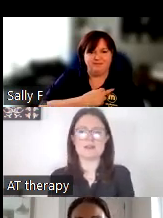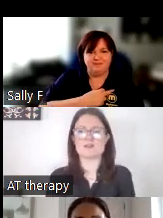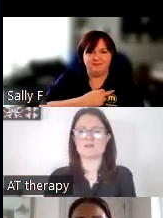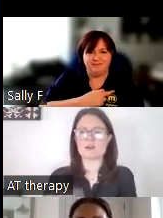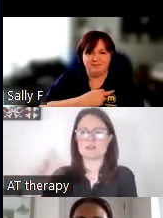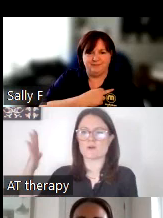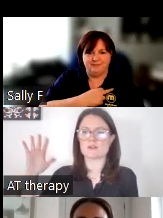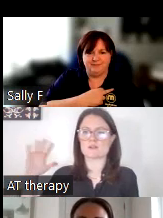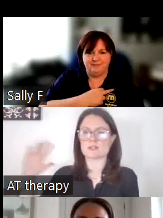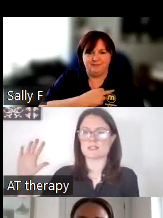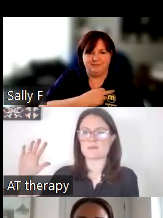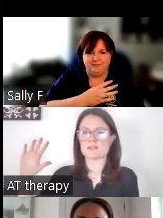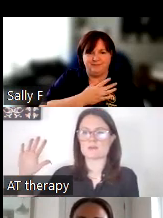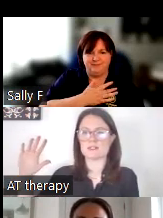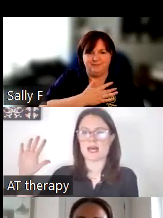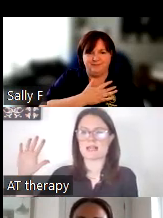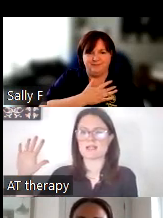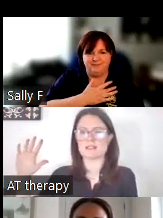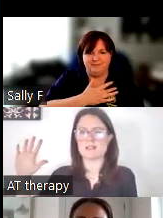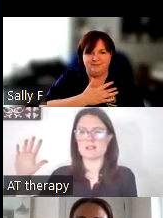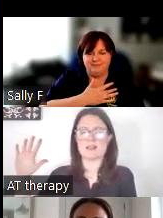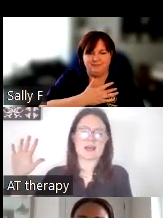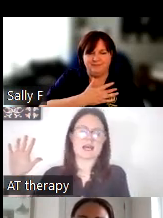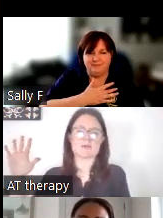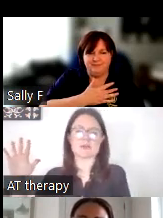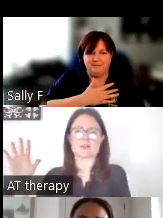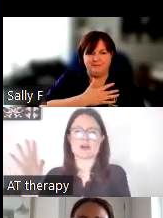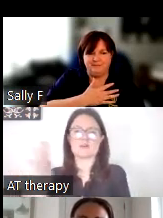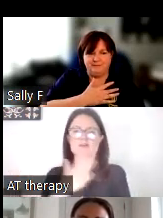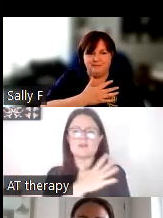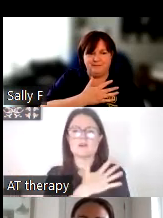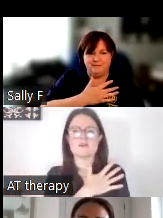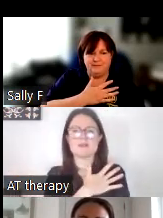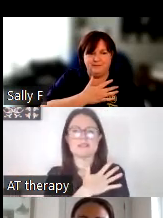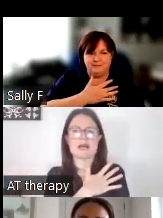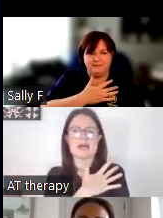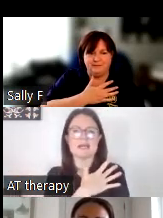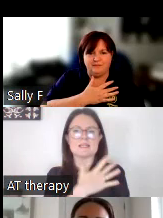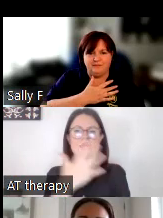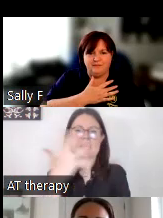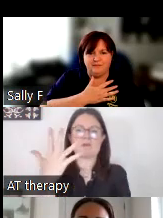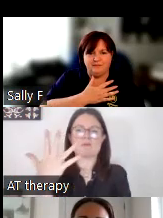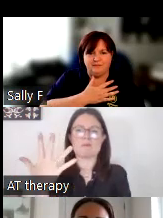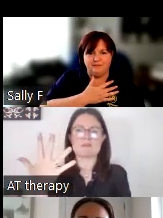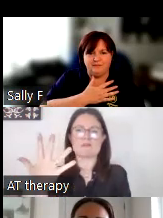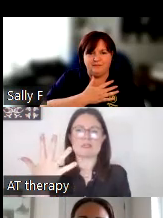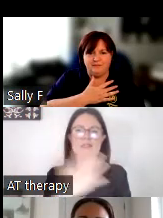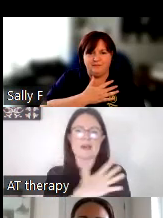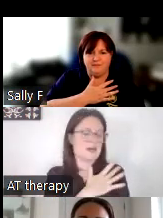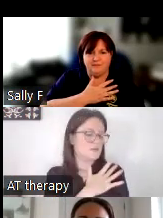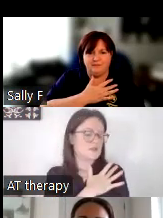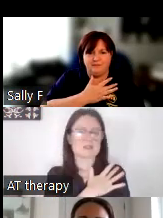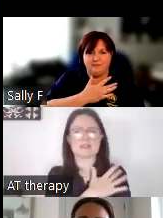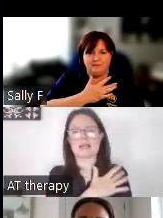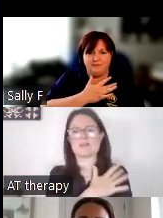use. The first one, so I'm going to take my dominant hand and I'm going to go to my non-dominant side, and with my middle